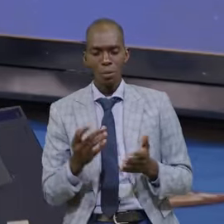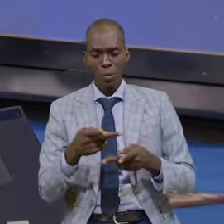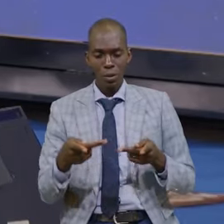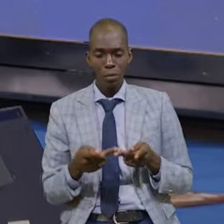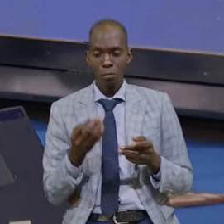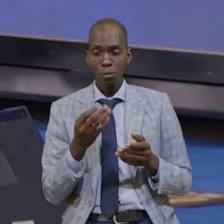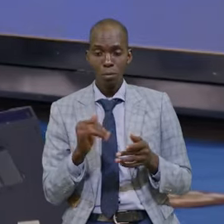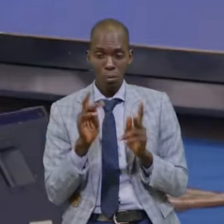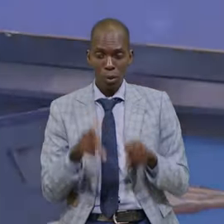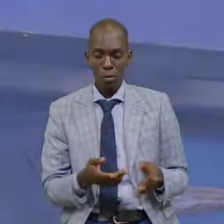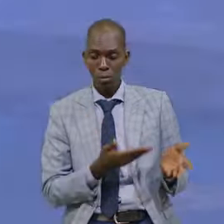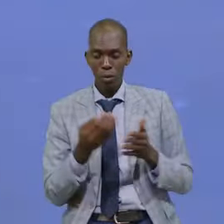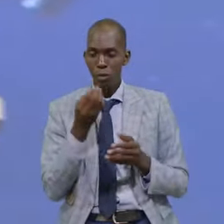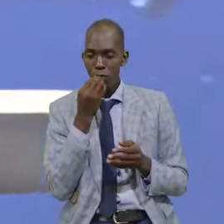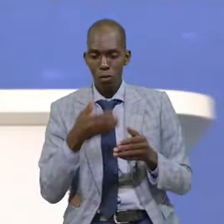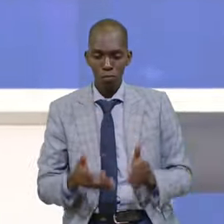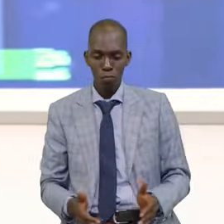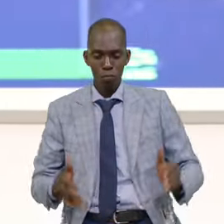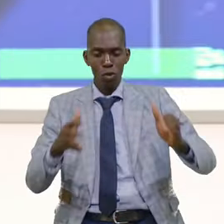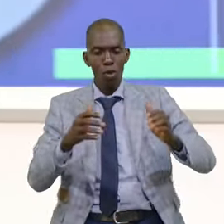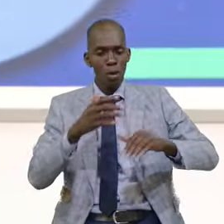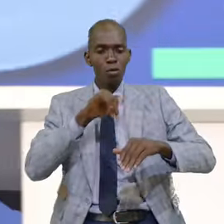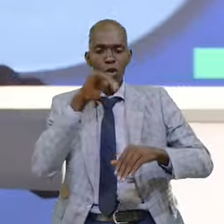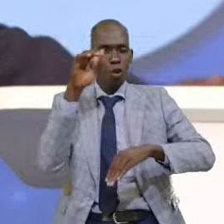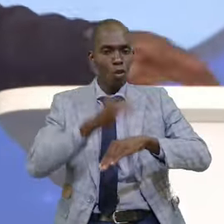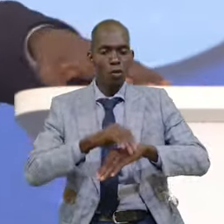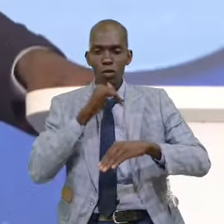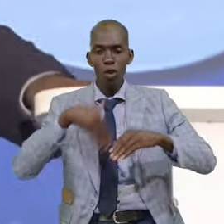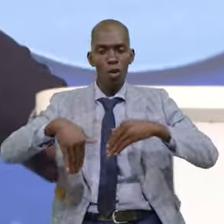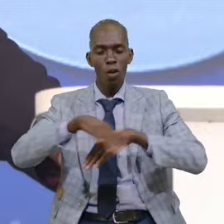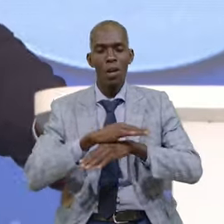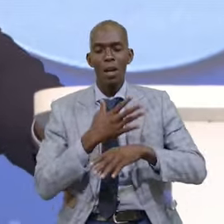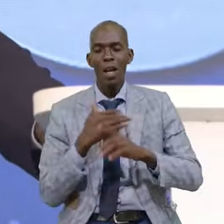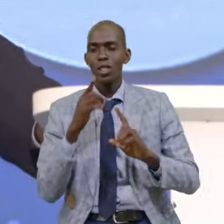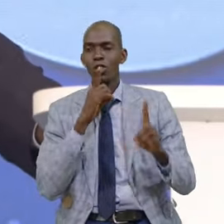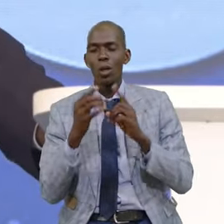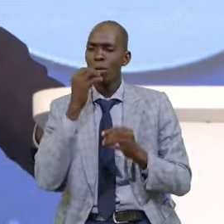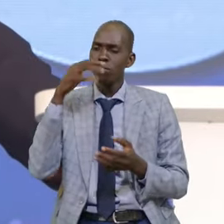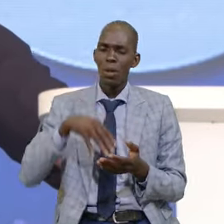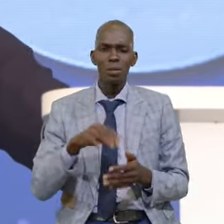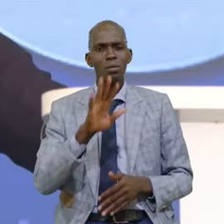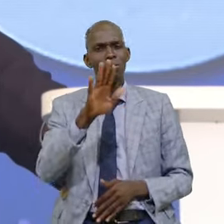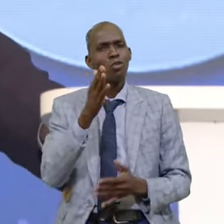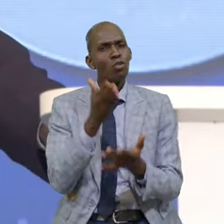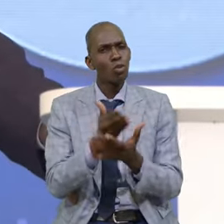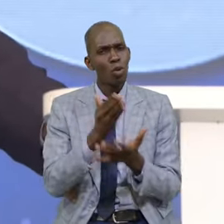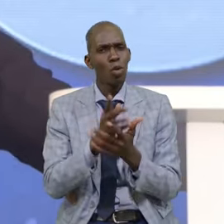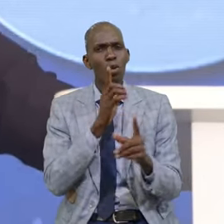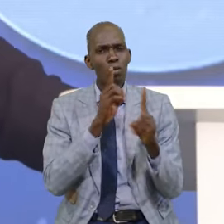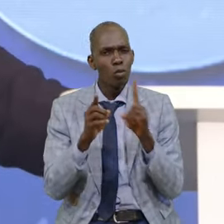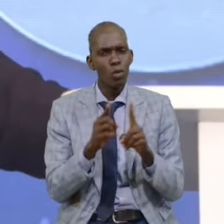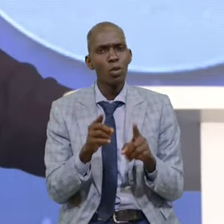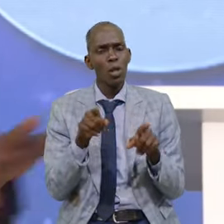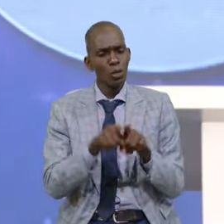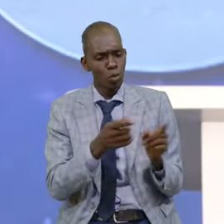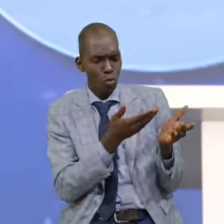his saliva with bacteria is coming to that food. I said, why don't you stop talking while you're bringing my